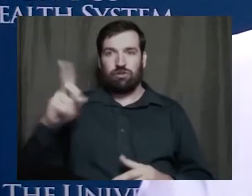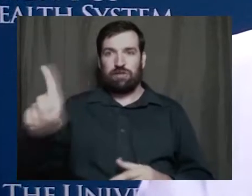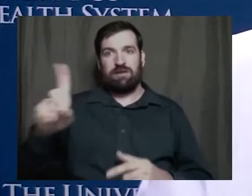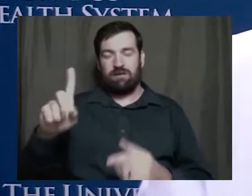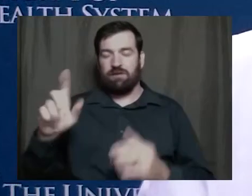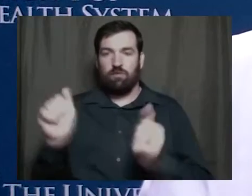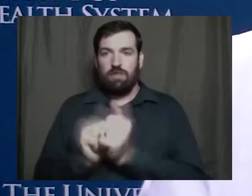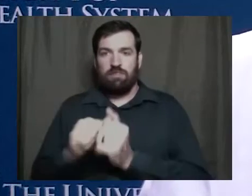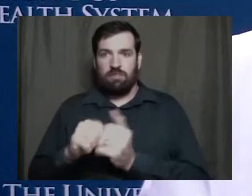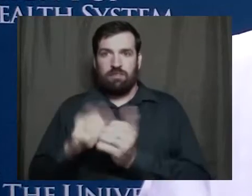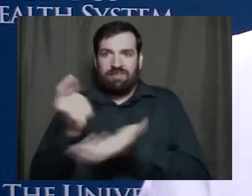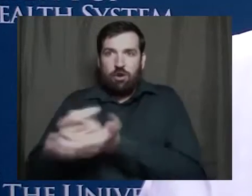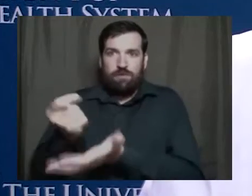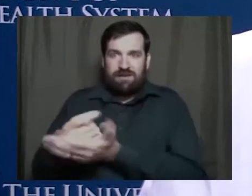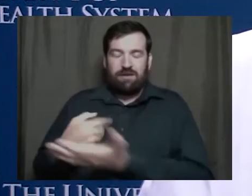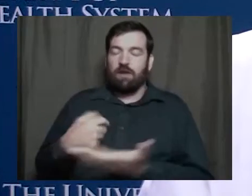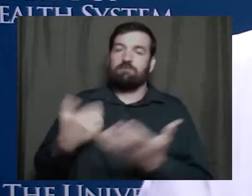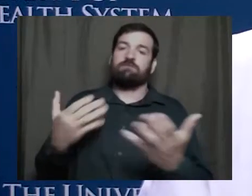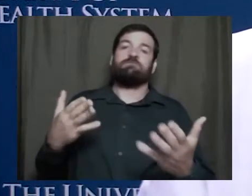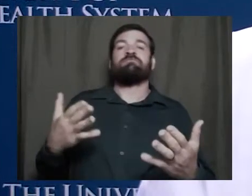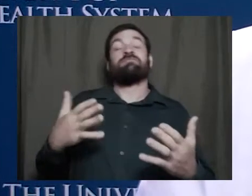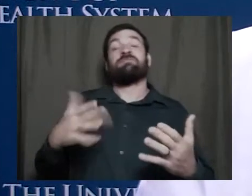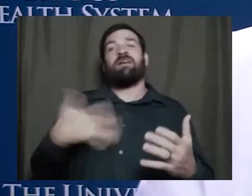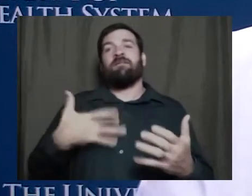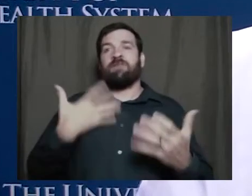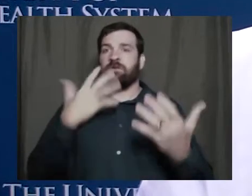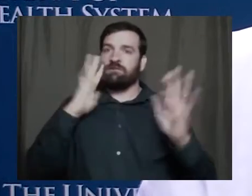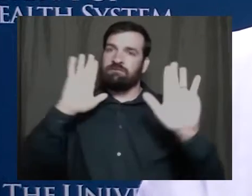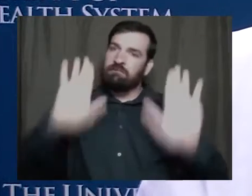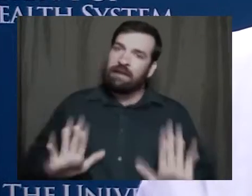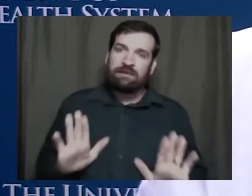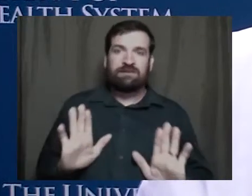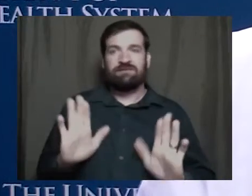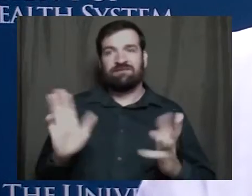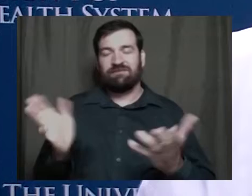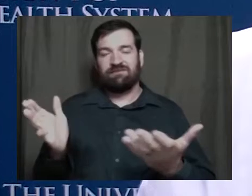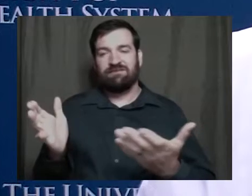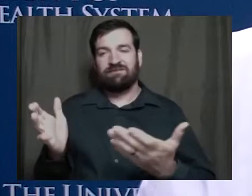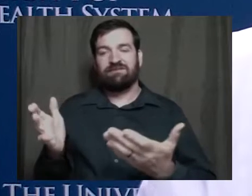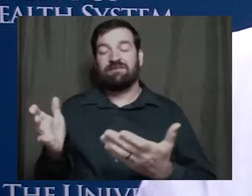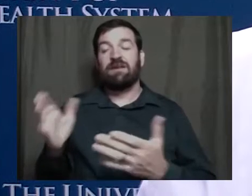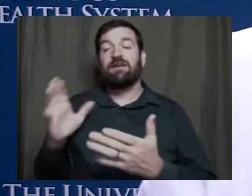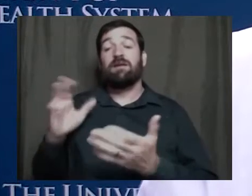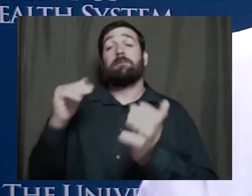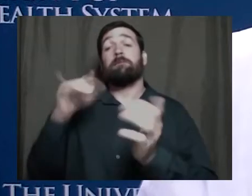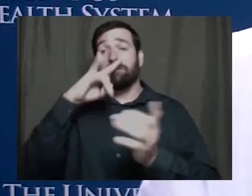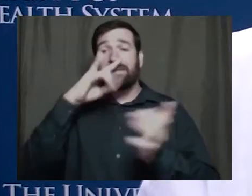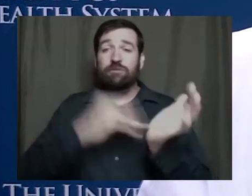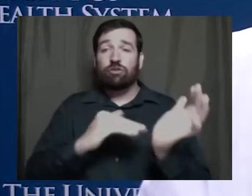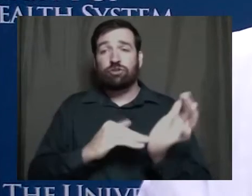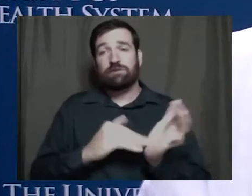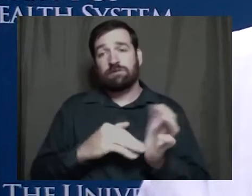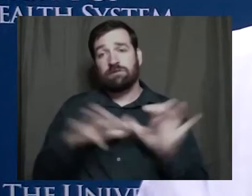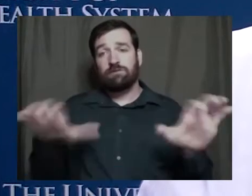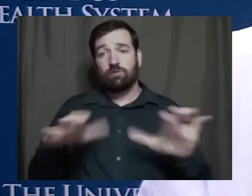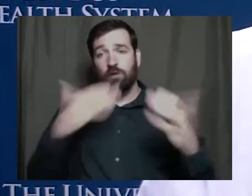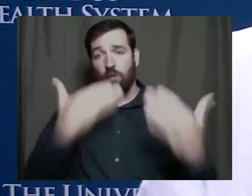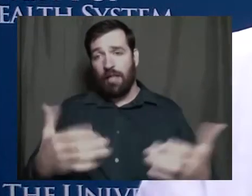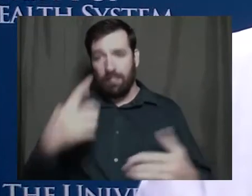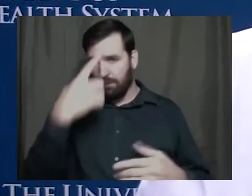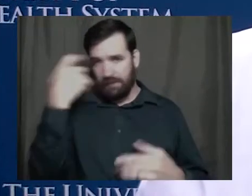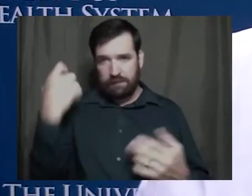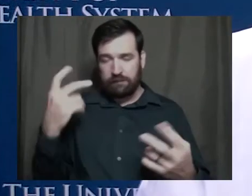great wife and kids who understand what I do. But I think pediatricians are doing well because